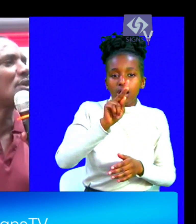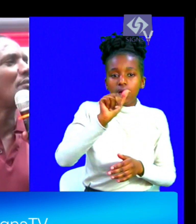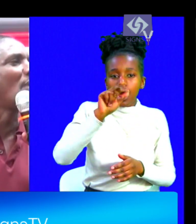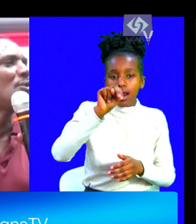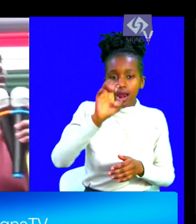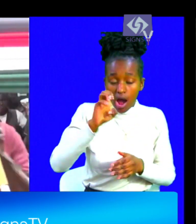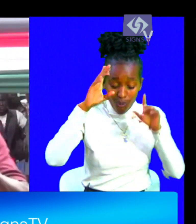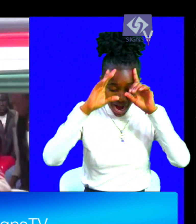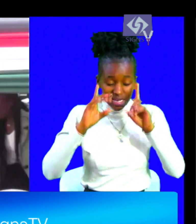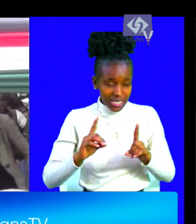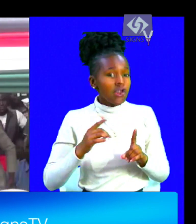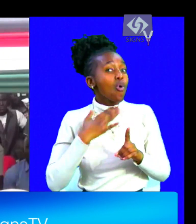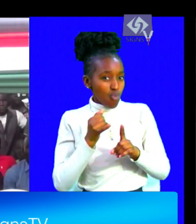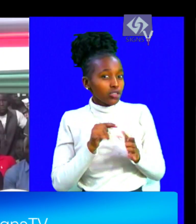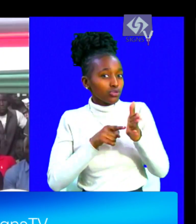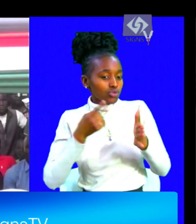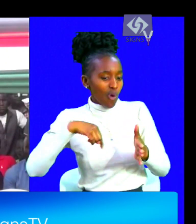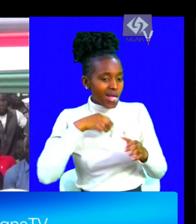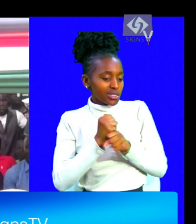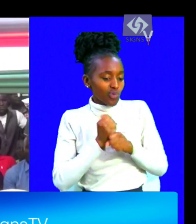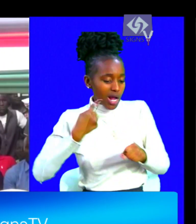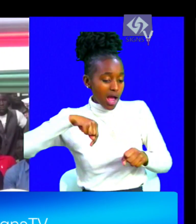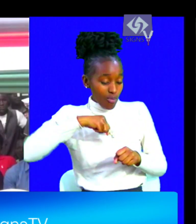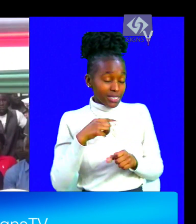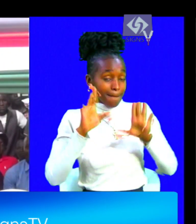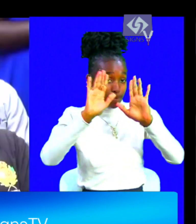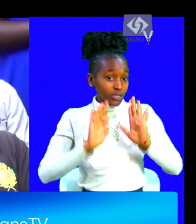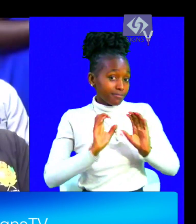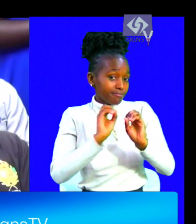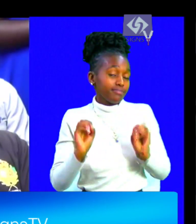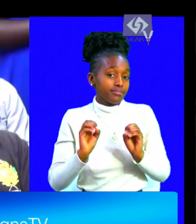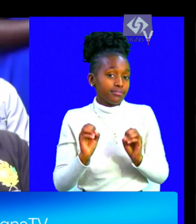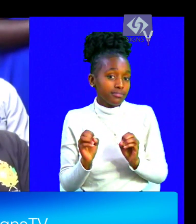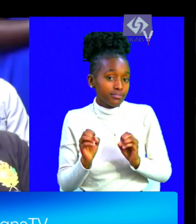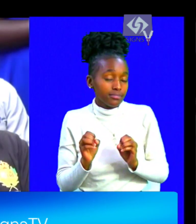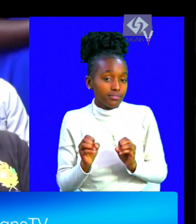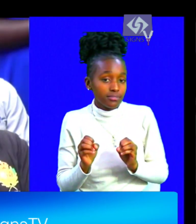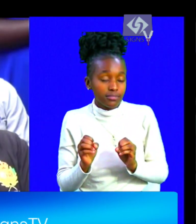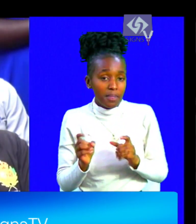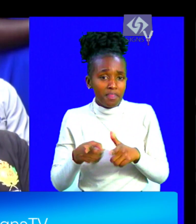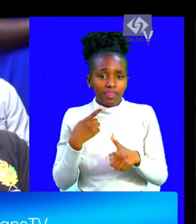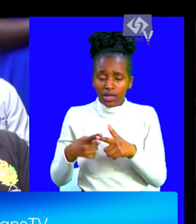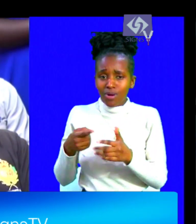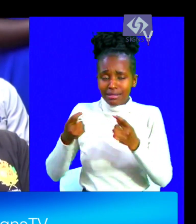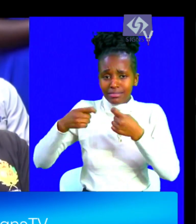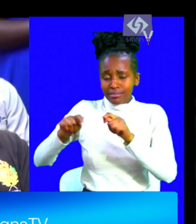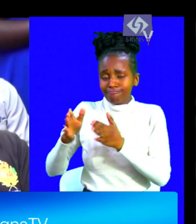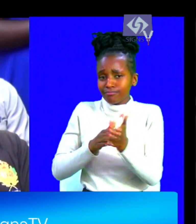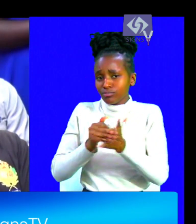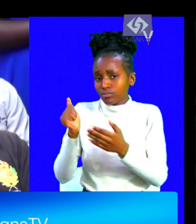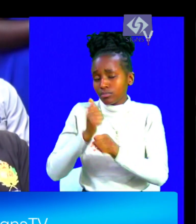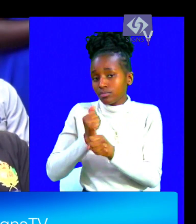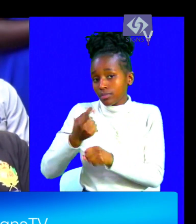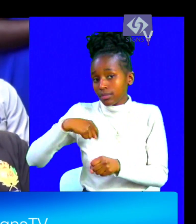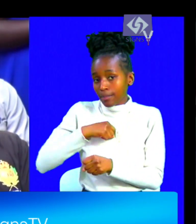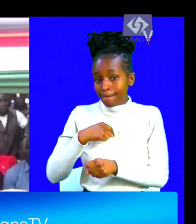us that whatever we are doing will come to naught. So the whole country was taken to darkness. I want to ask them, whatever